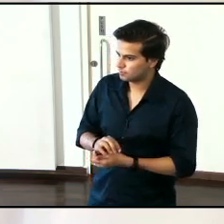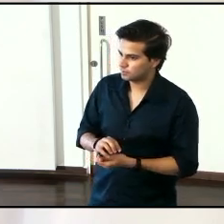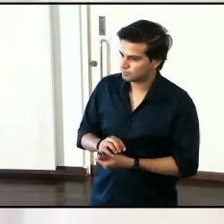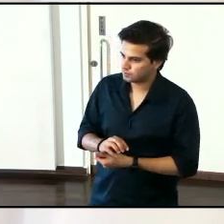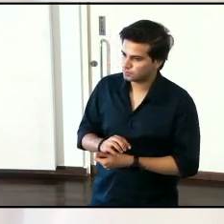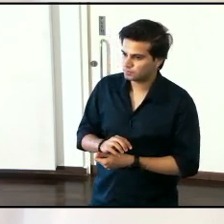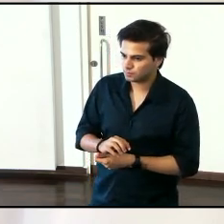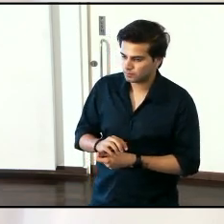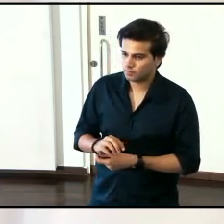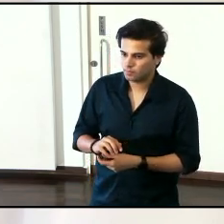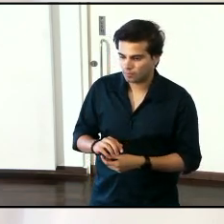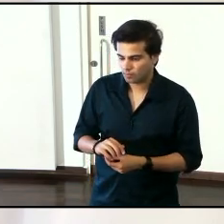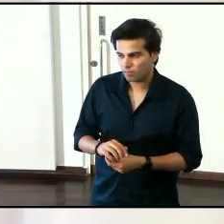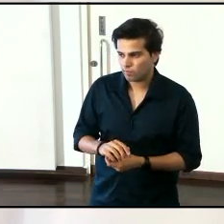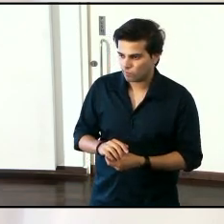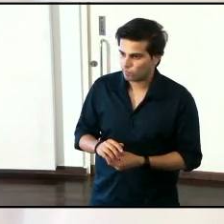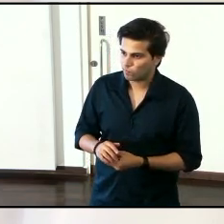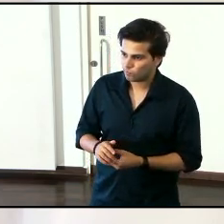Now, I think